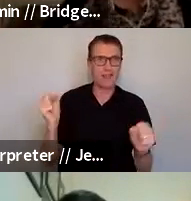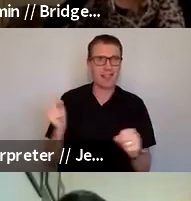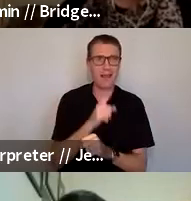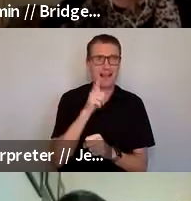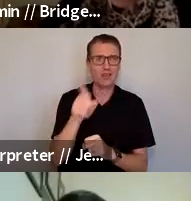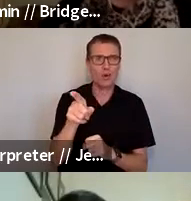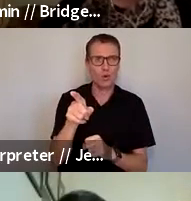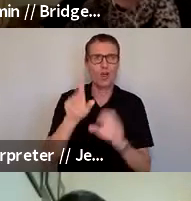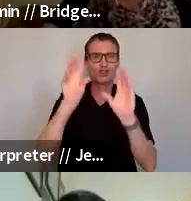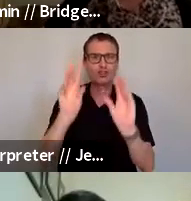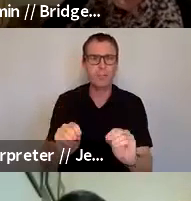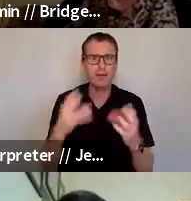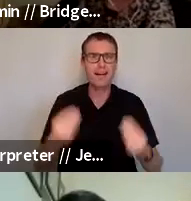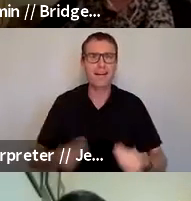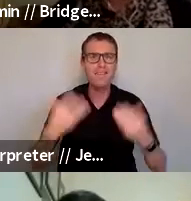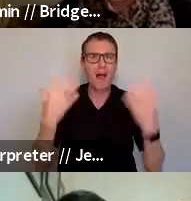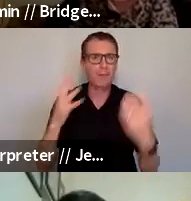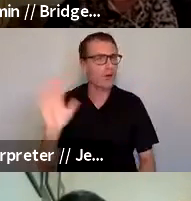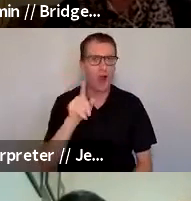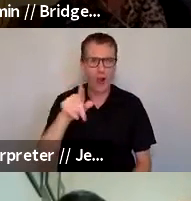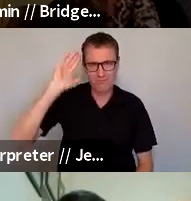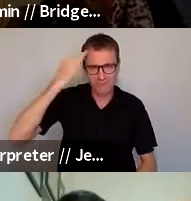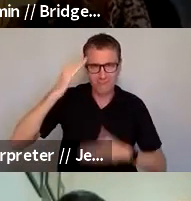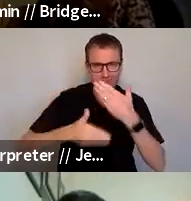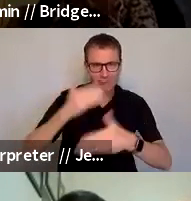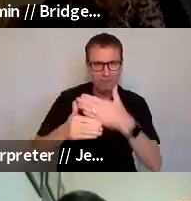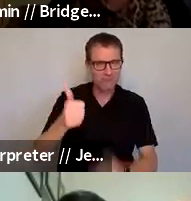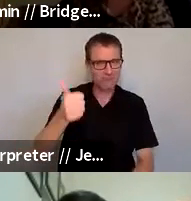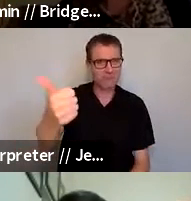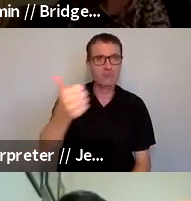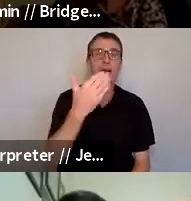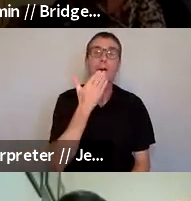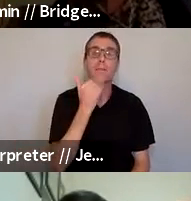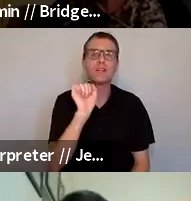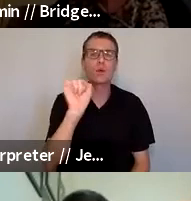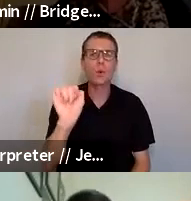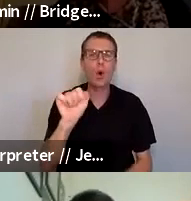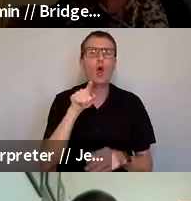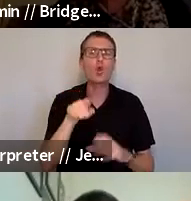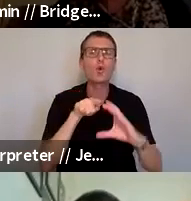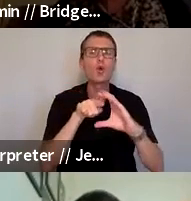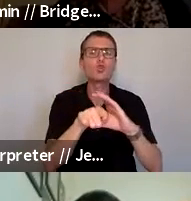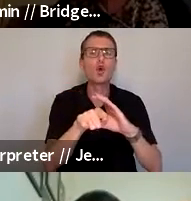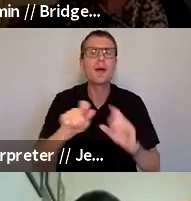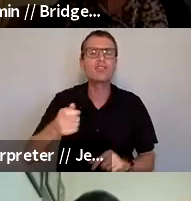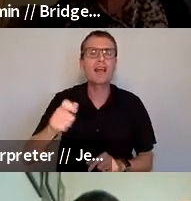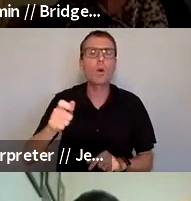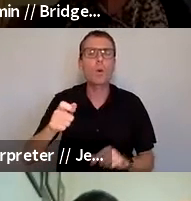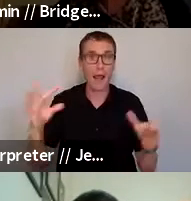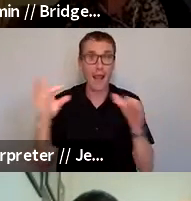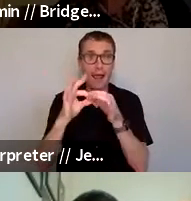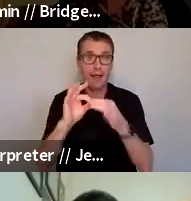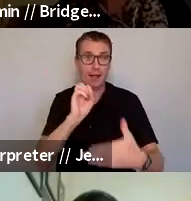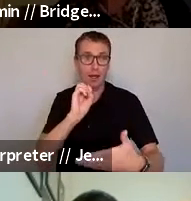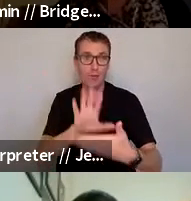please post a link. Please post a link to your YouTube channel in the chat. Now, Nicola Owen, a wonderful